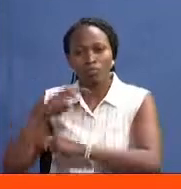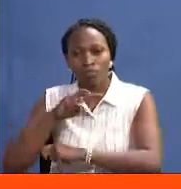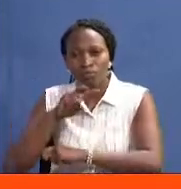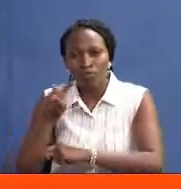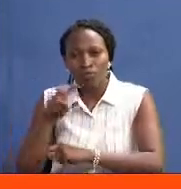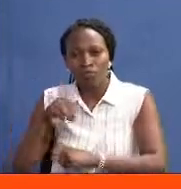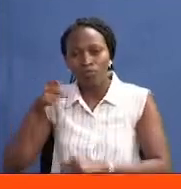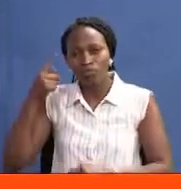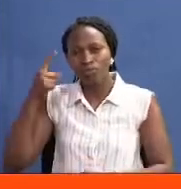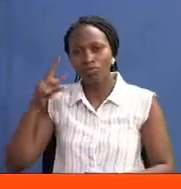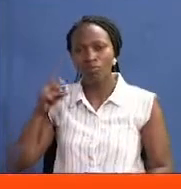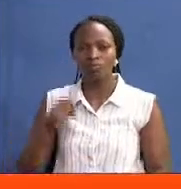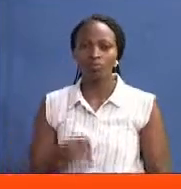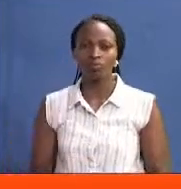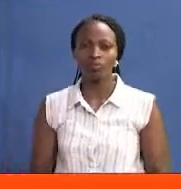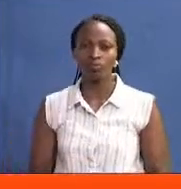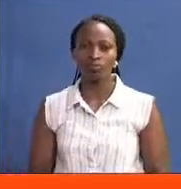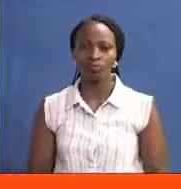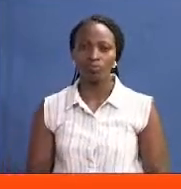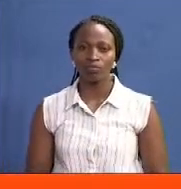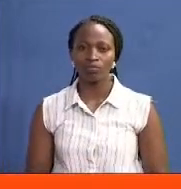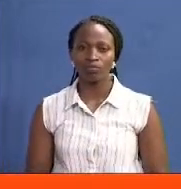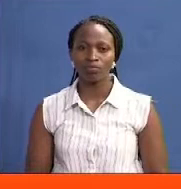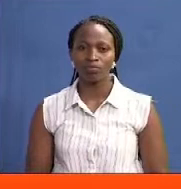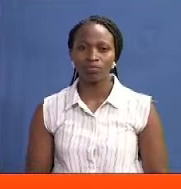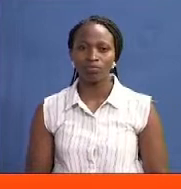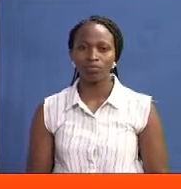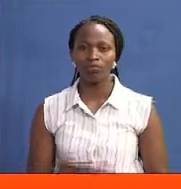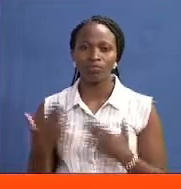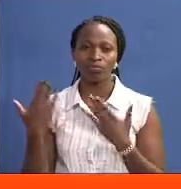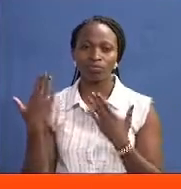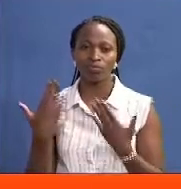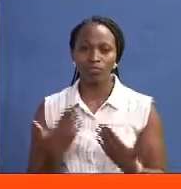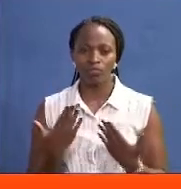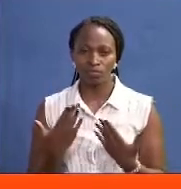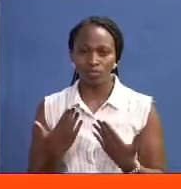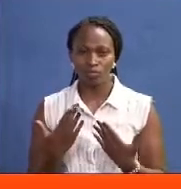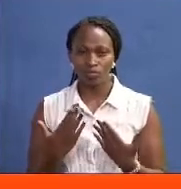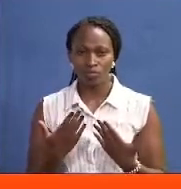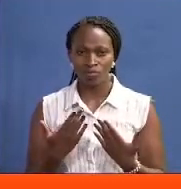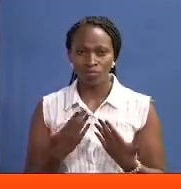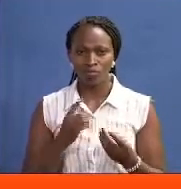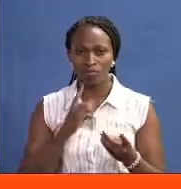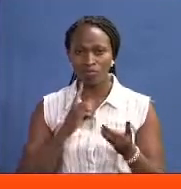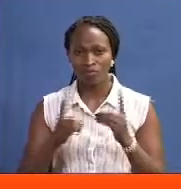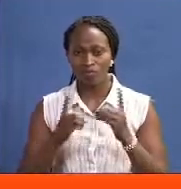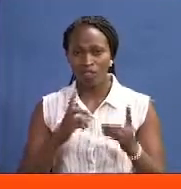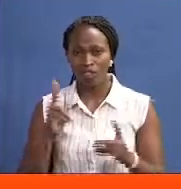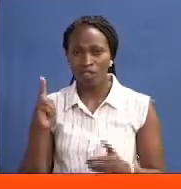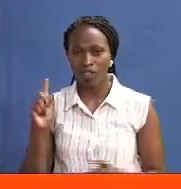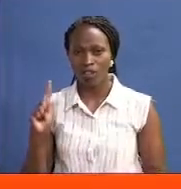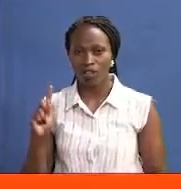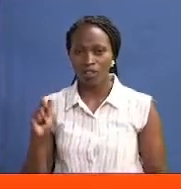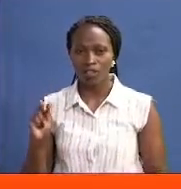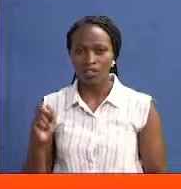the subject is, take a look. A warm welcome to today's discussion, right here on KUTV, a